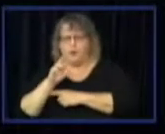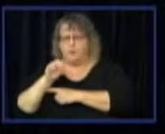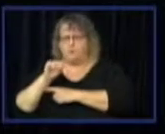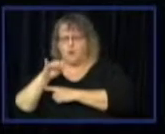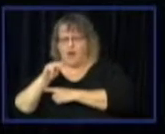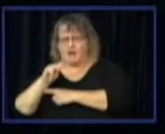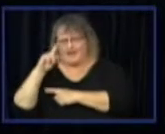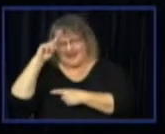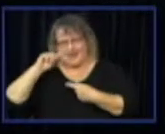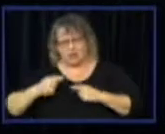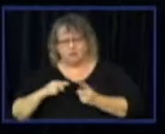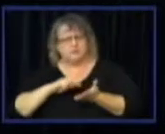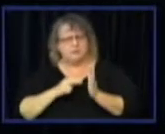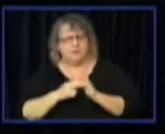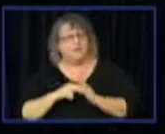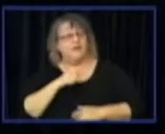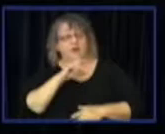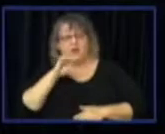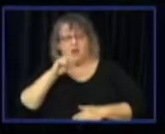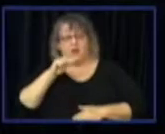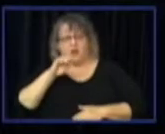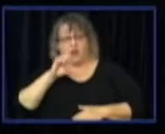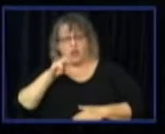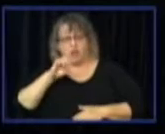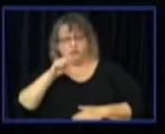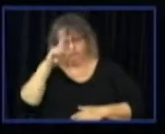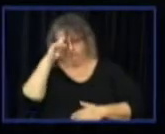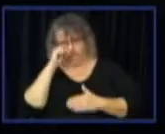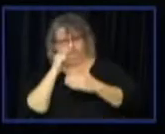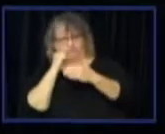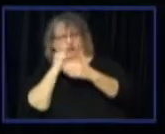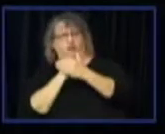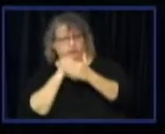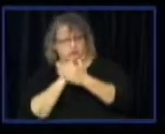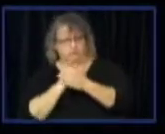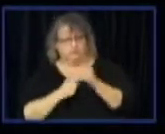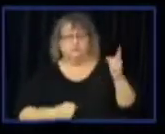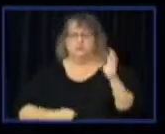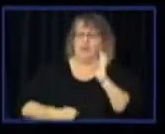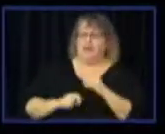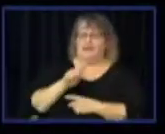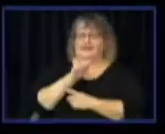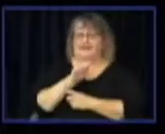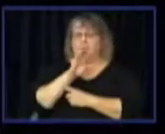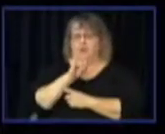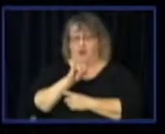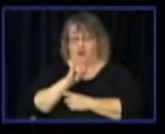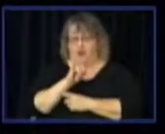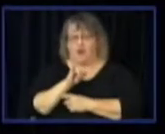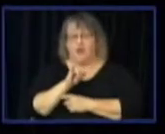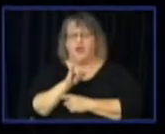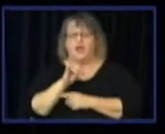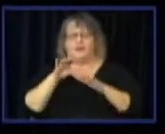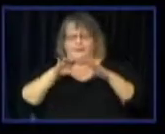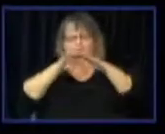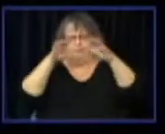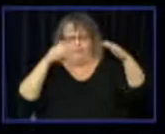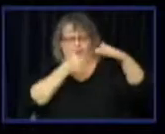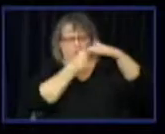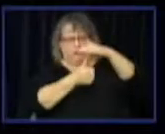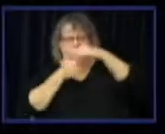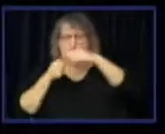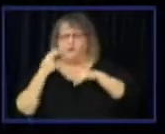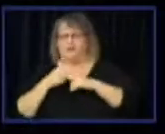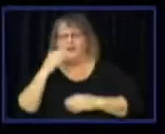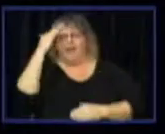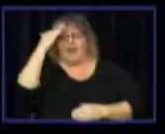injury, and what is a concussion? Is that the same thing, or are they different? Great. Well, traumatic brain injury is the umbrella, and we used to call